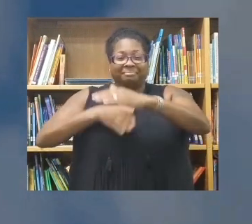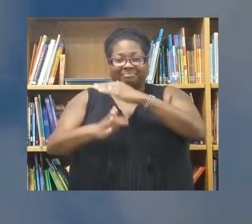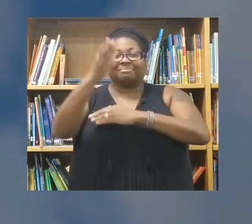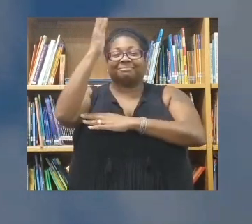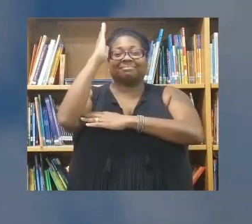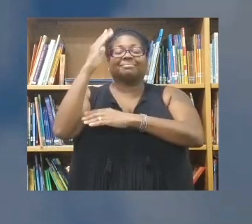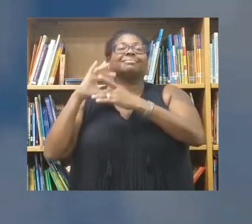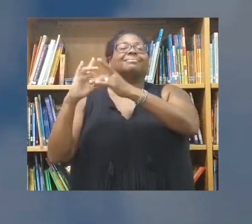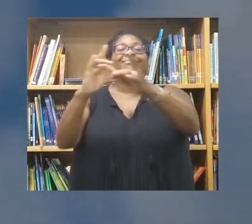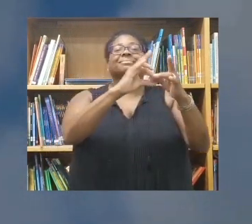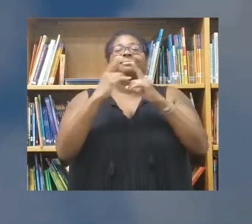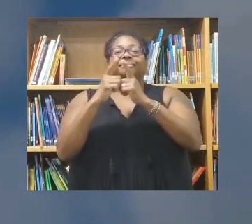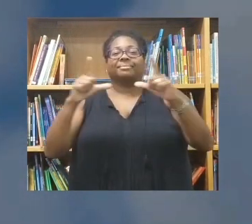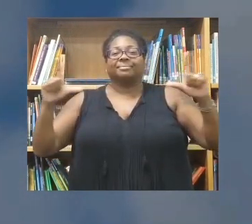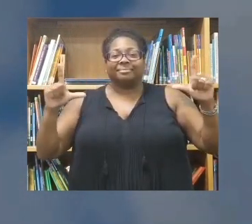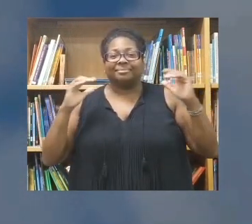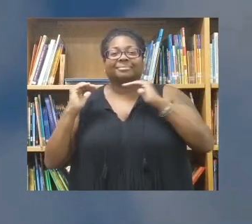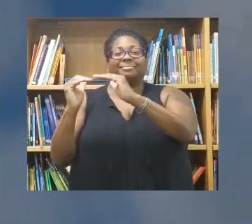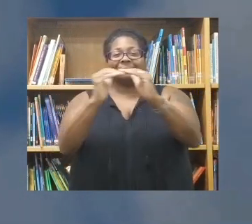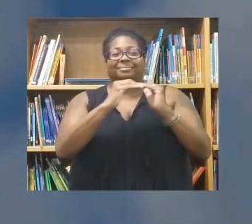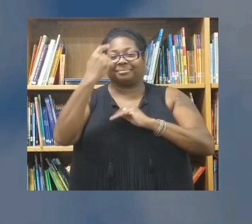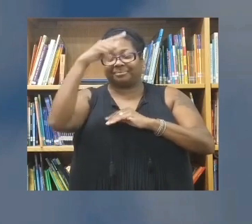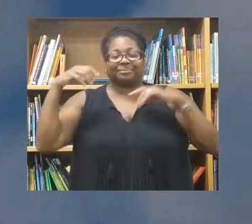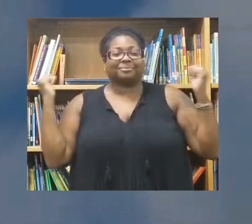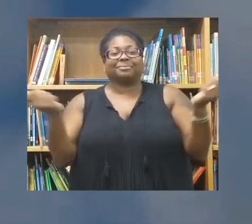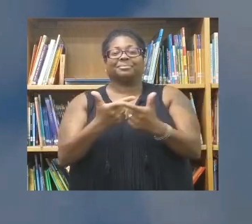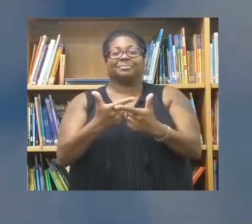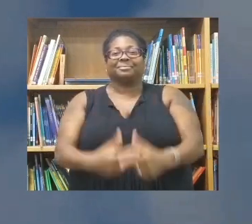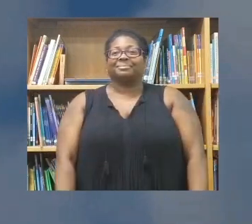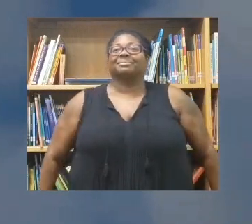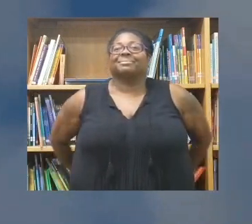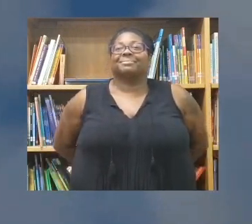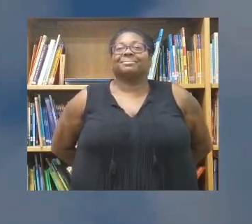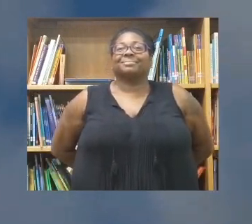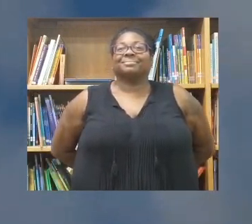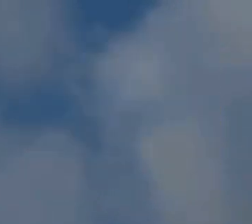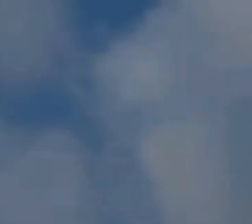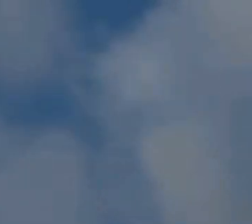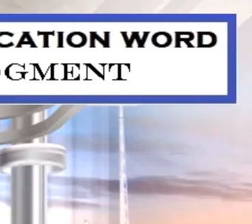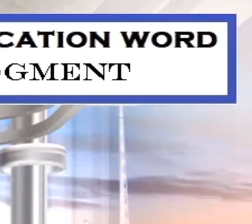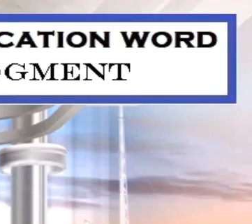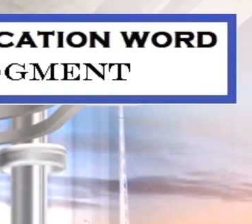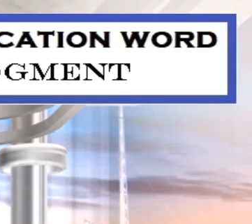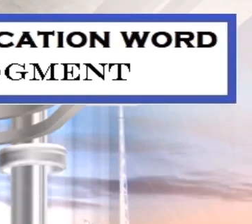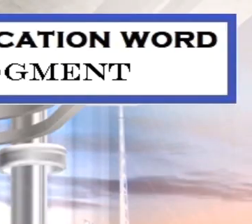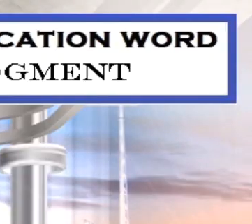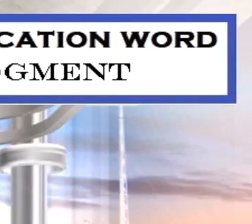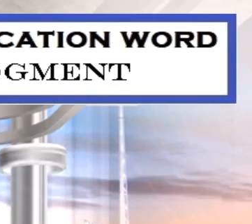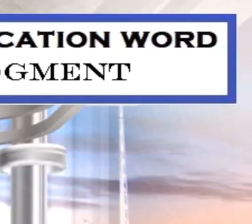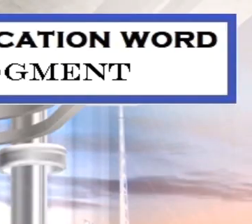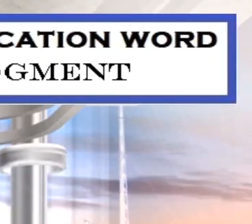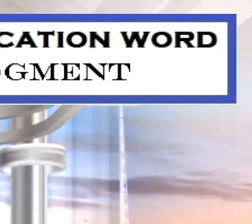nation, under God, indivisible, with liberty and justice for all. The